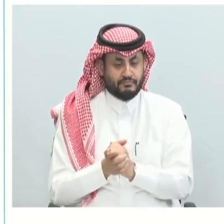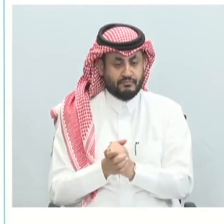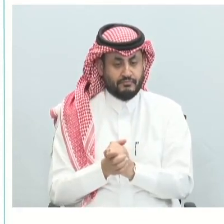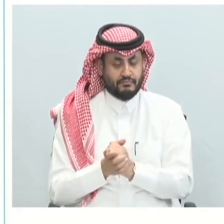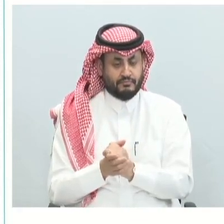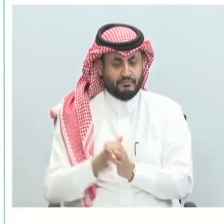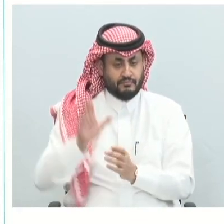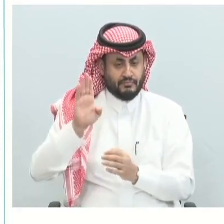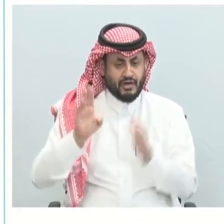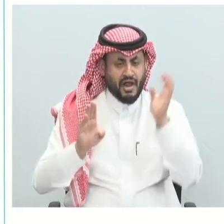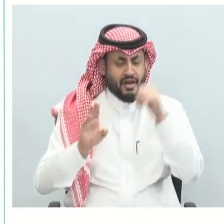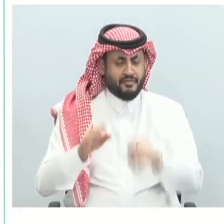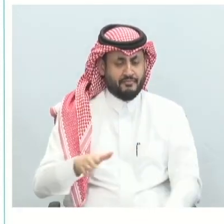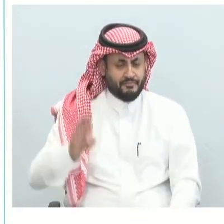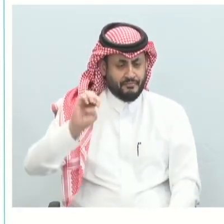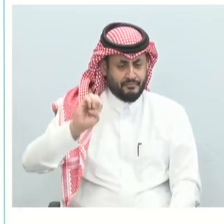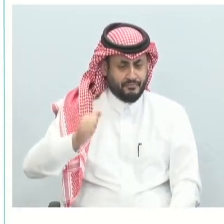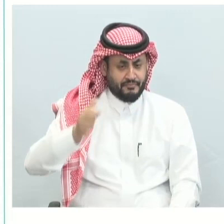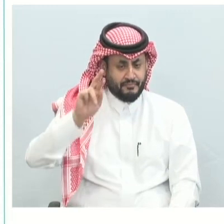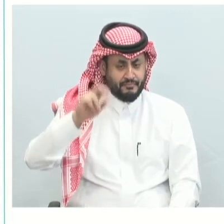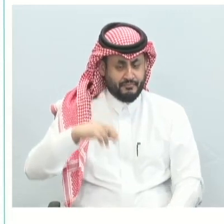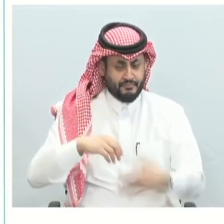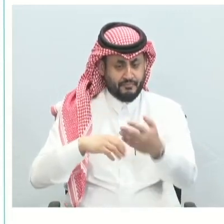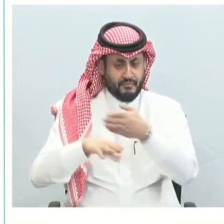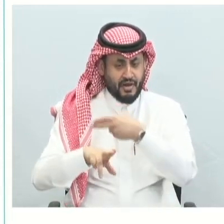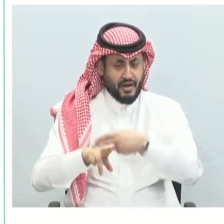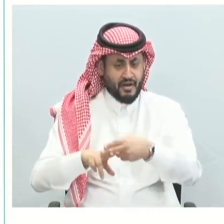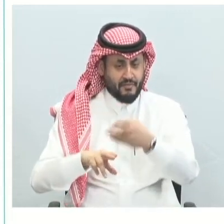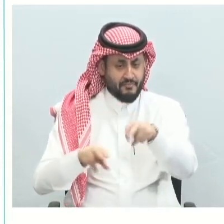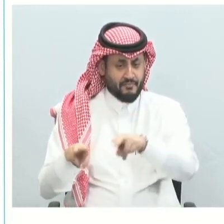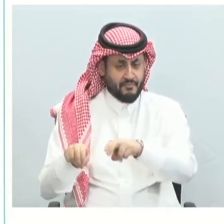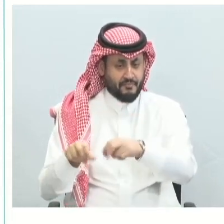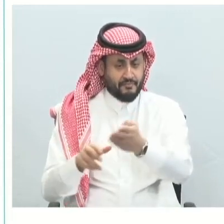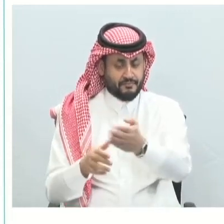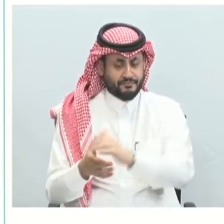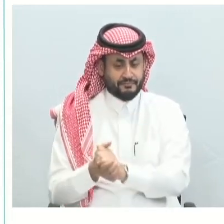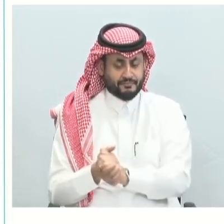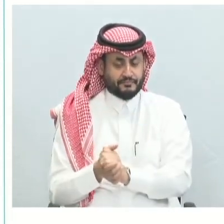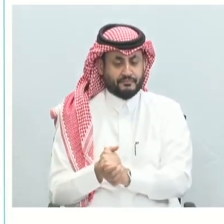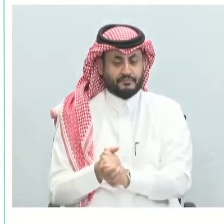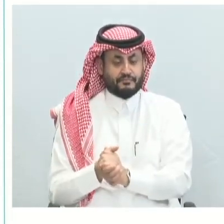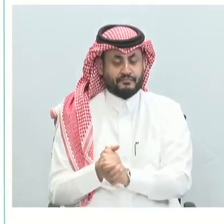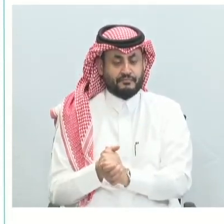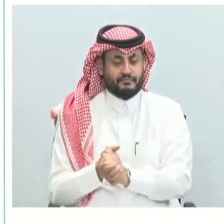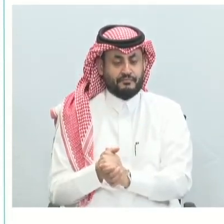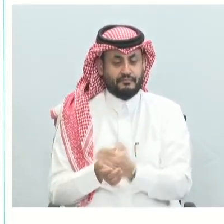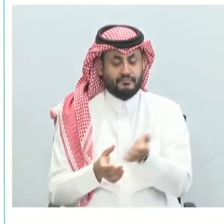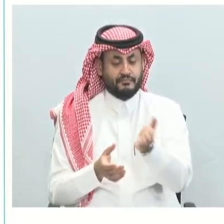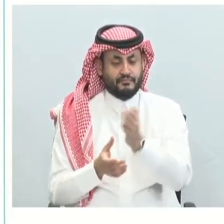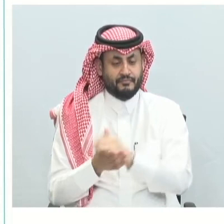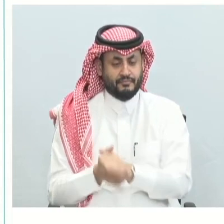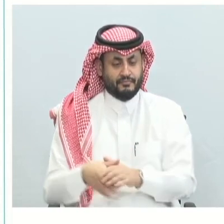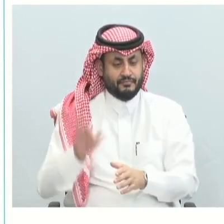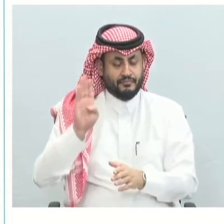B, bear. Bear. What is bear? This is the bear. Okay, this is the bear. Excellent. And